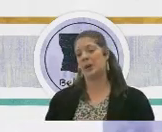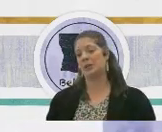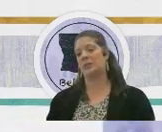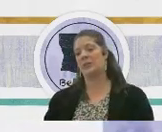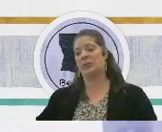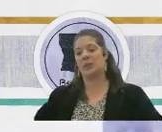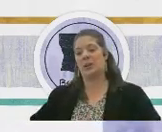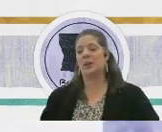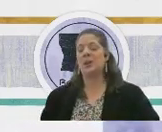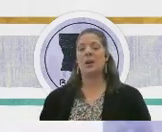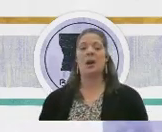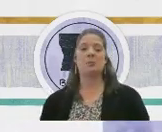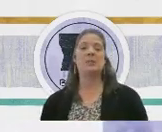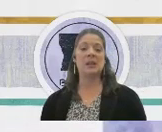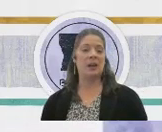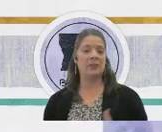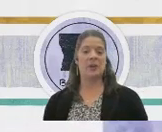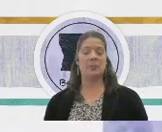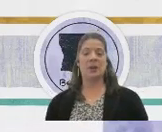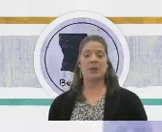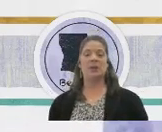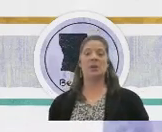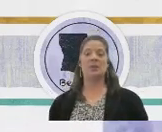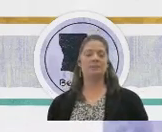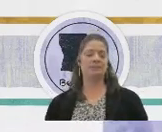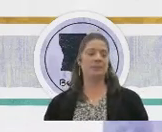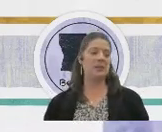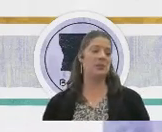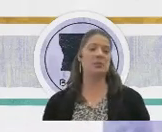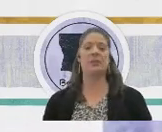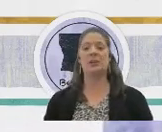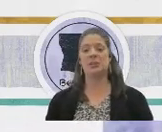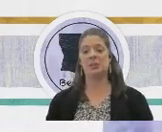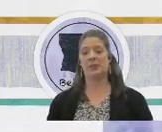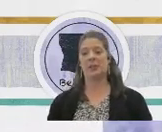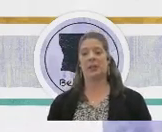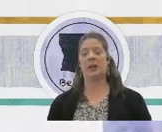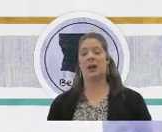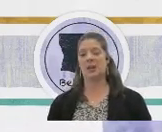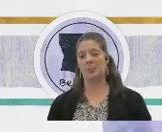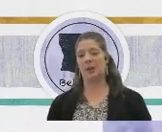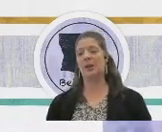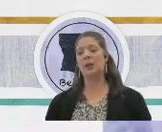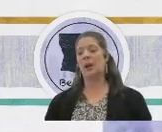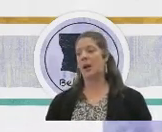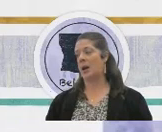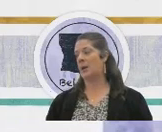people are trying to fill their staff for the upcoming year. And so certification is definitely a hot